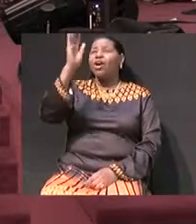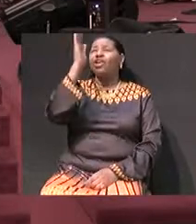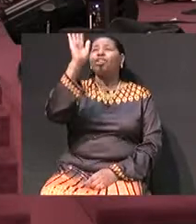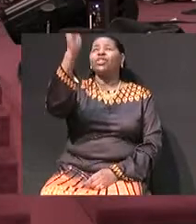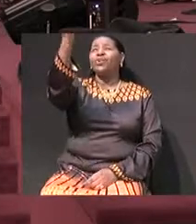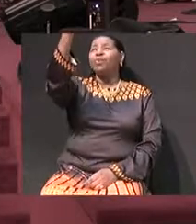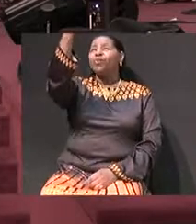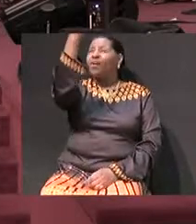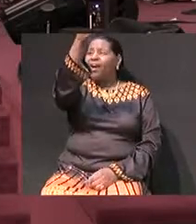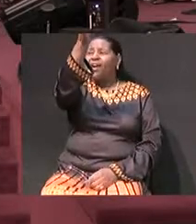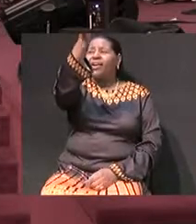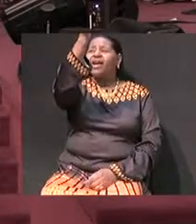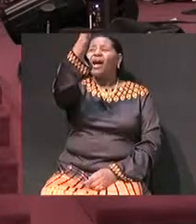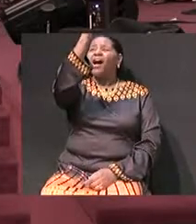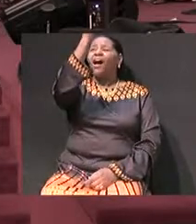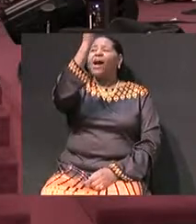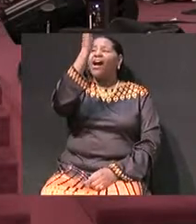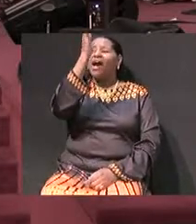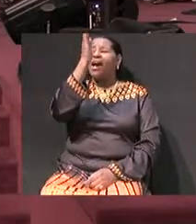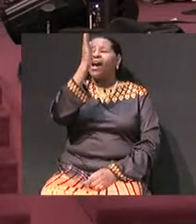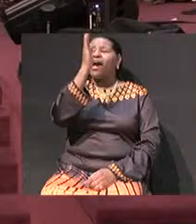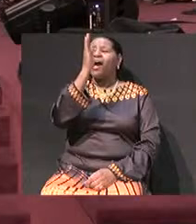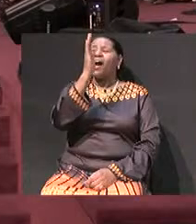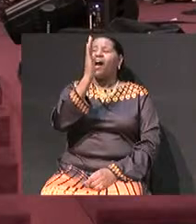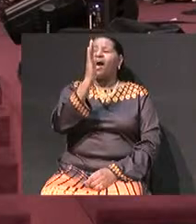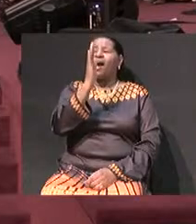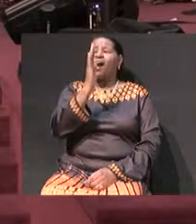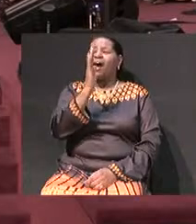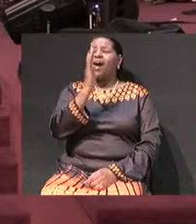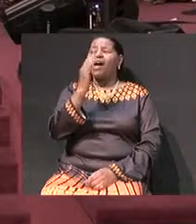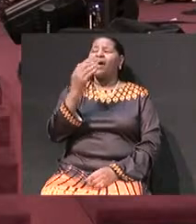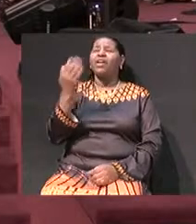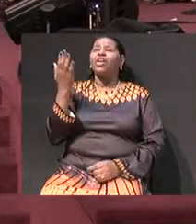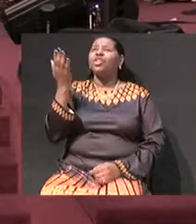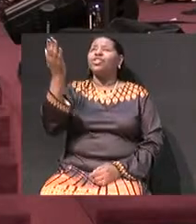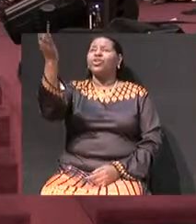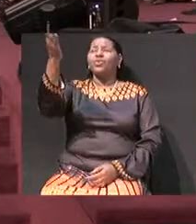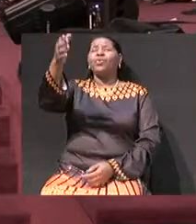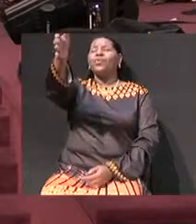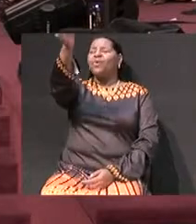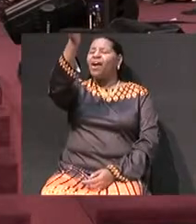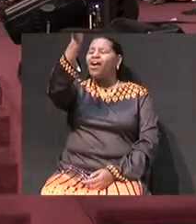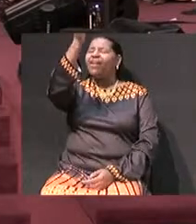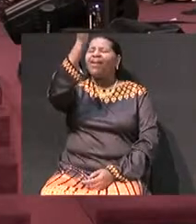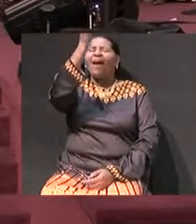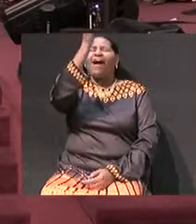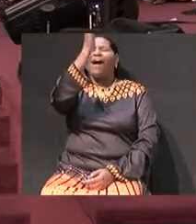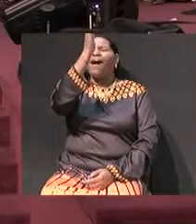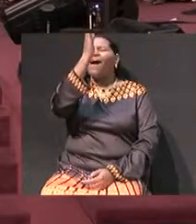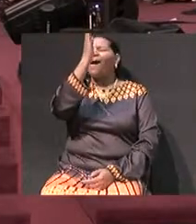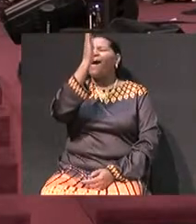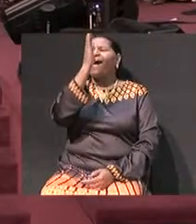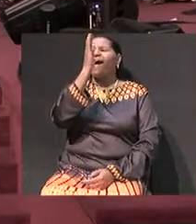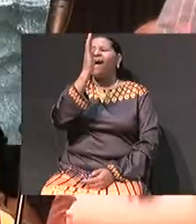mouth and sing this morning that he's the only living God. Hey, you